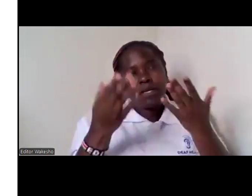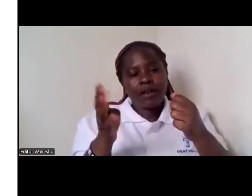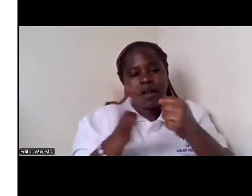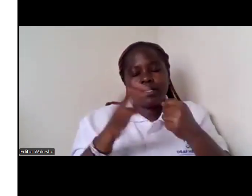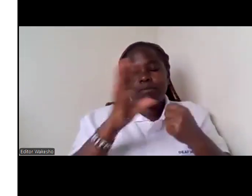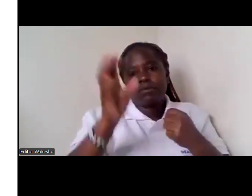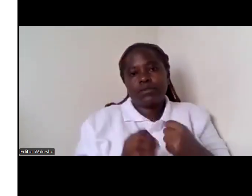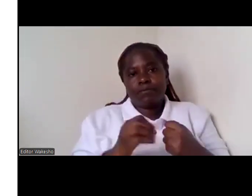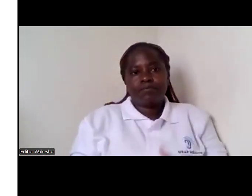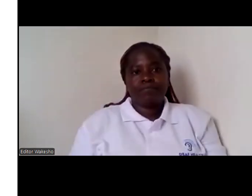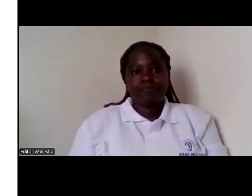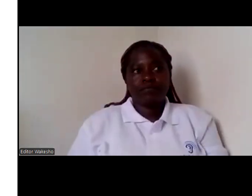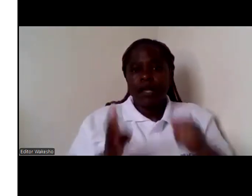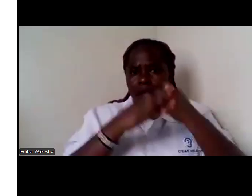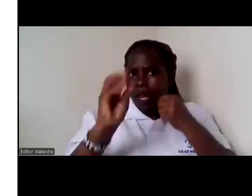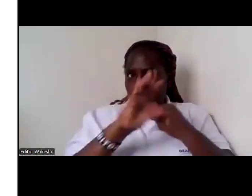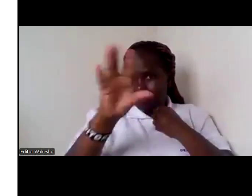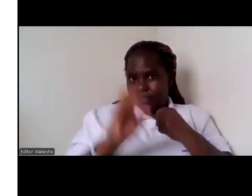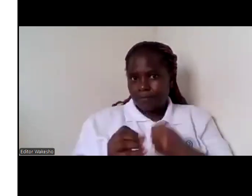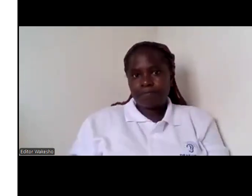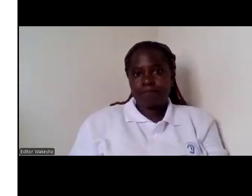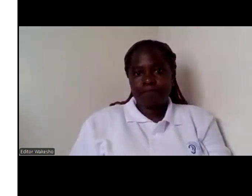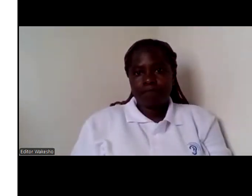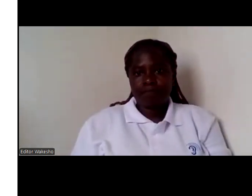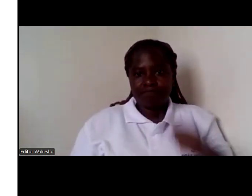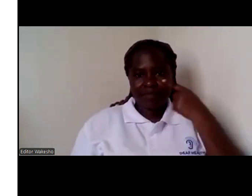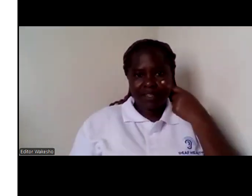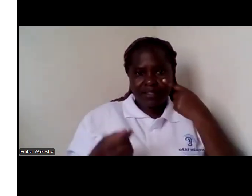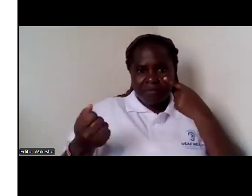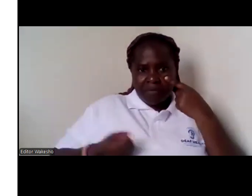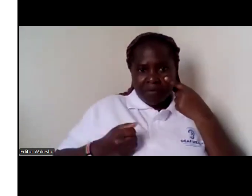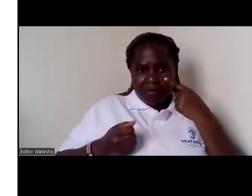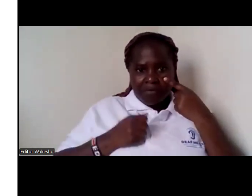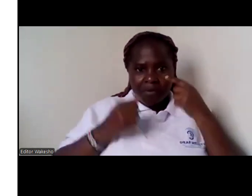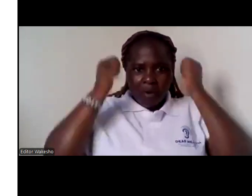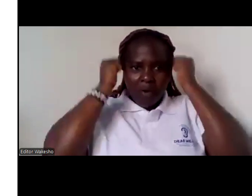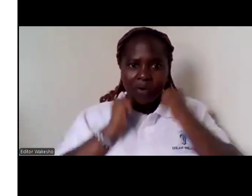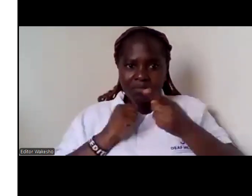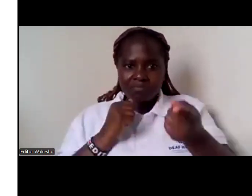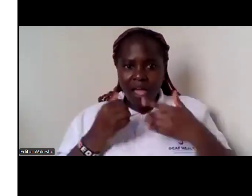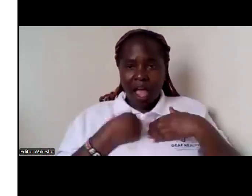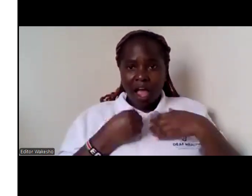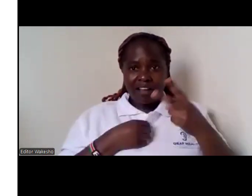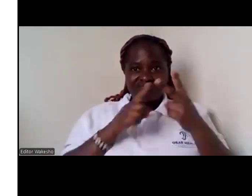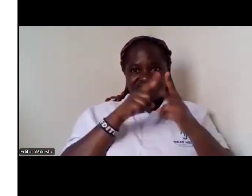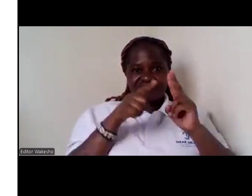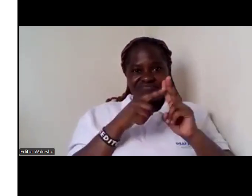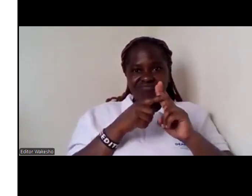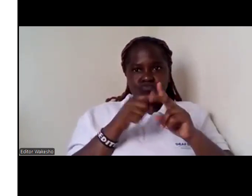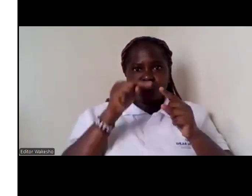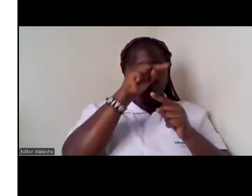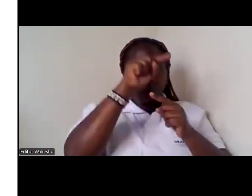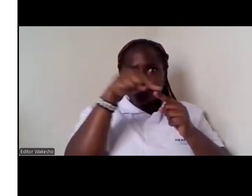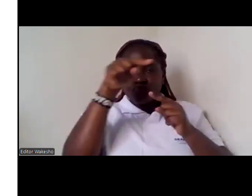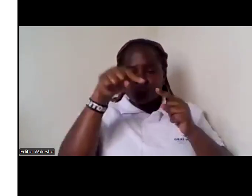90%. So this is a picture of the female condom. I've told it has 2 sides. It has 2